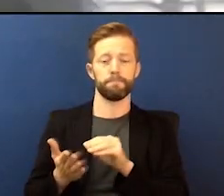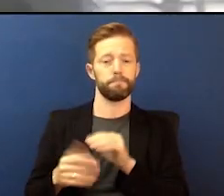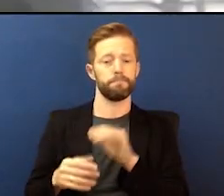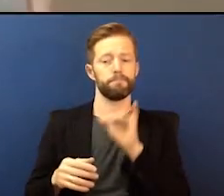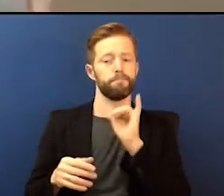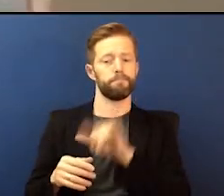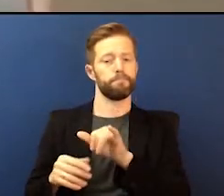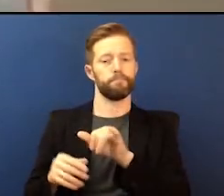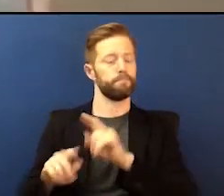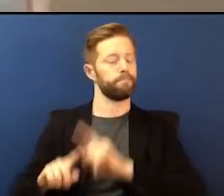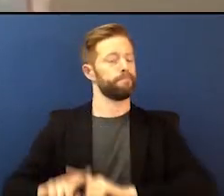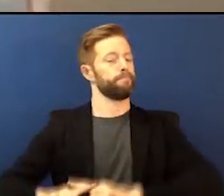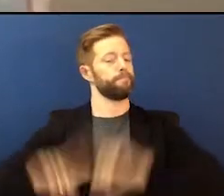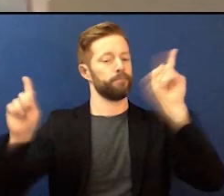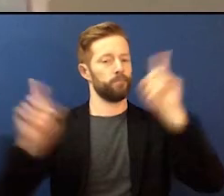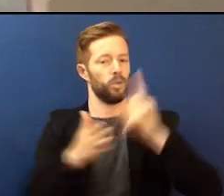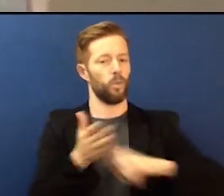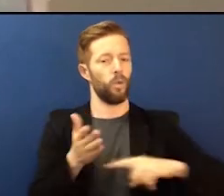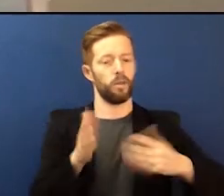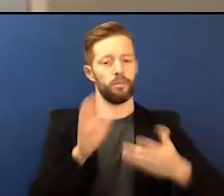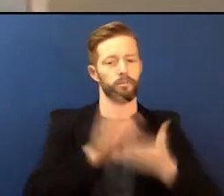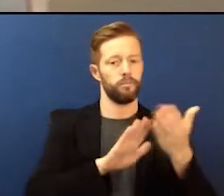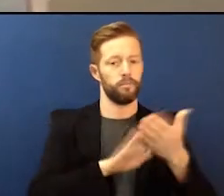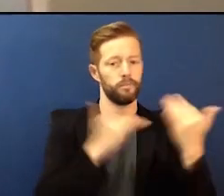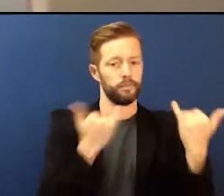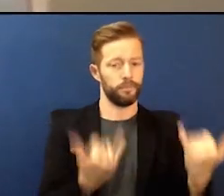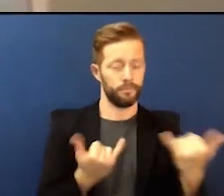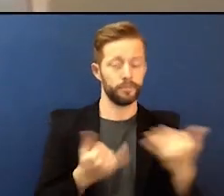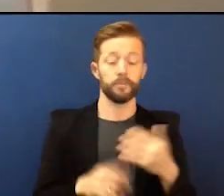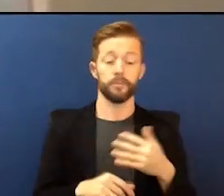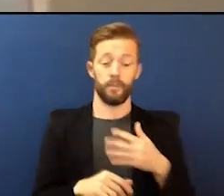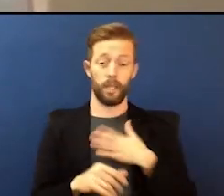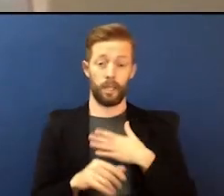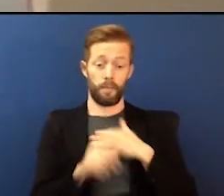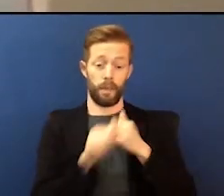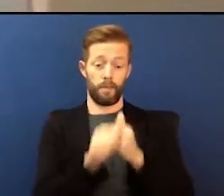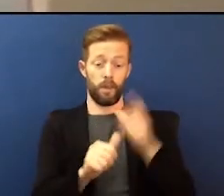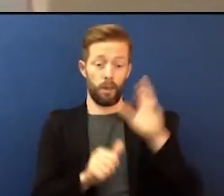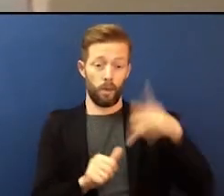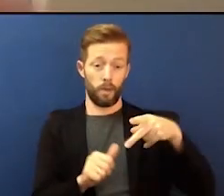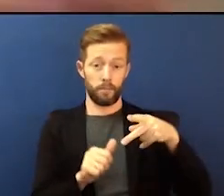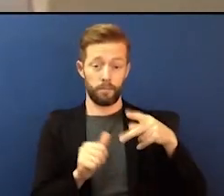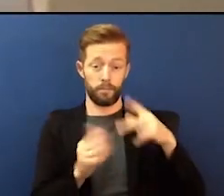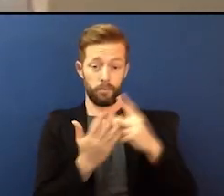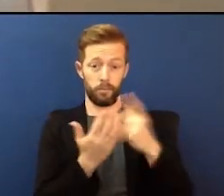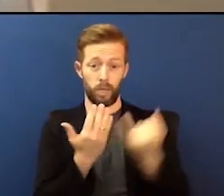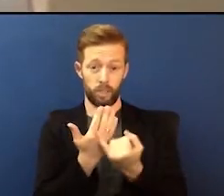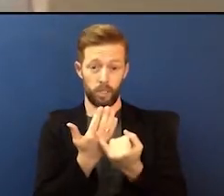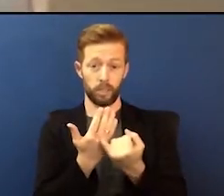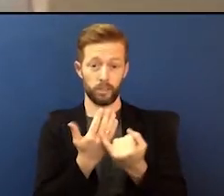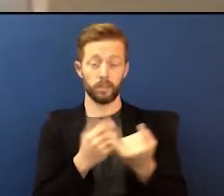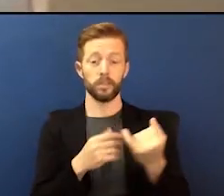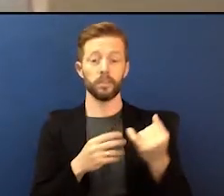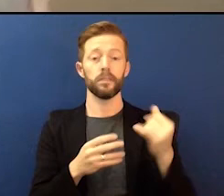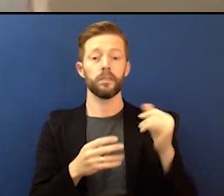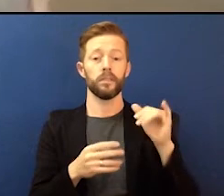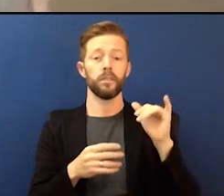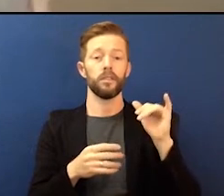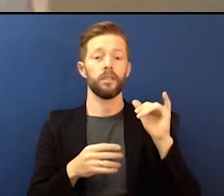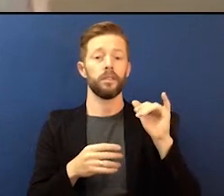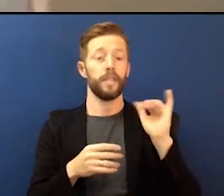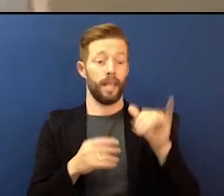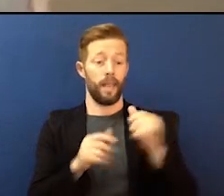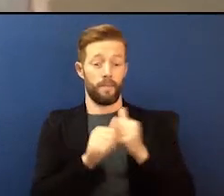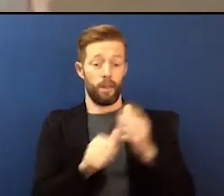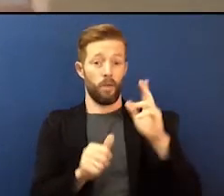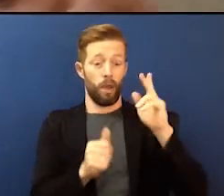no, is not the same work that's going on right now. And the follow-up project that I talked about that's following up on the work that was documented